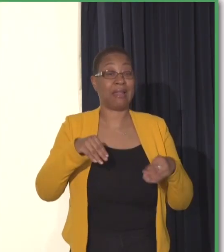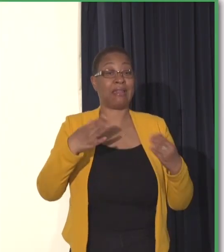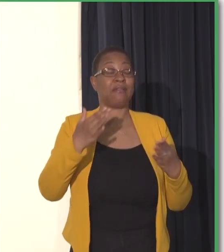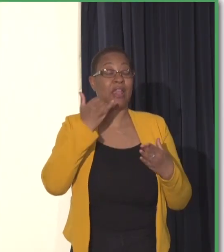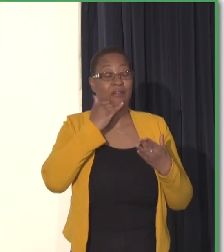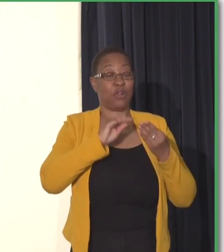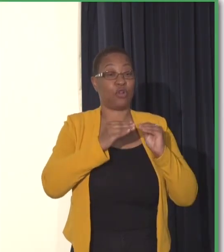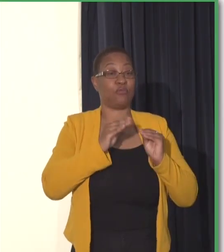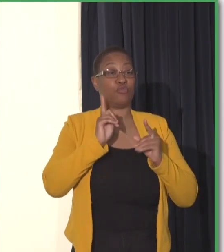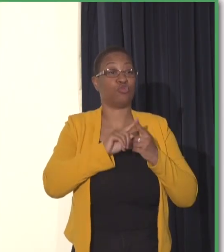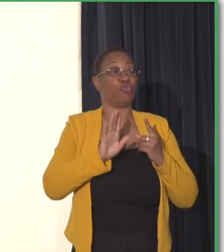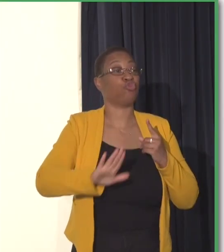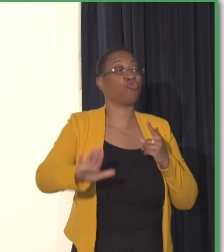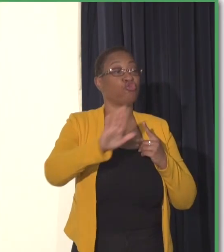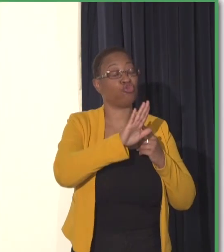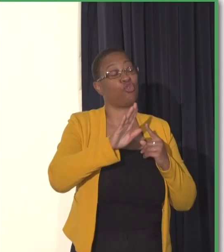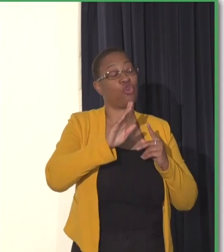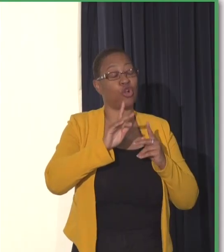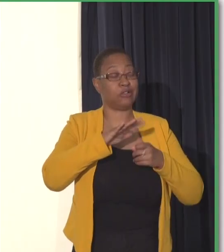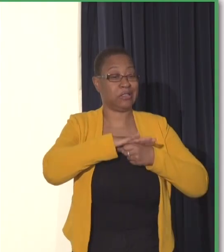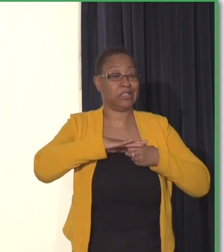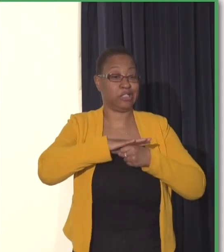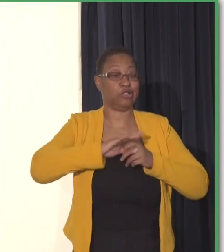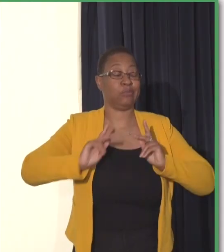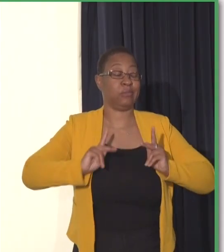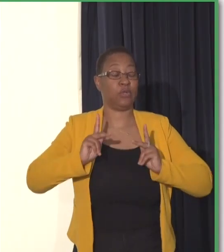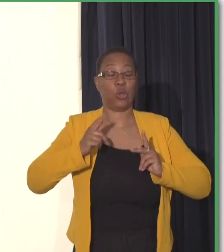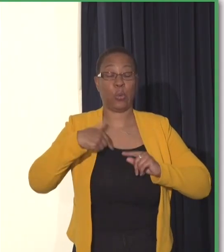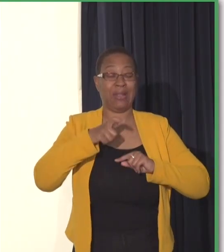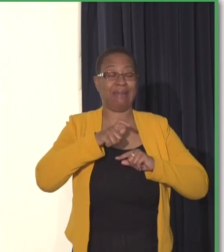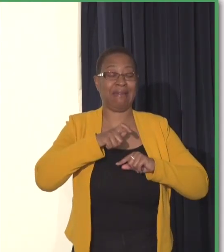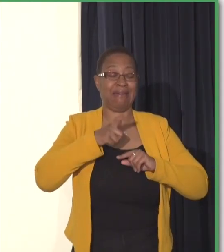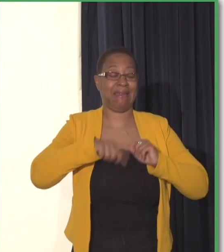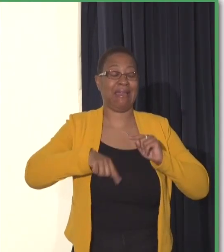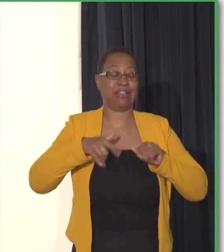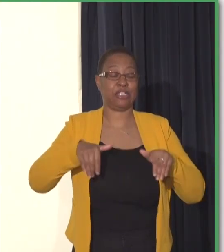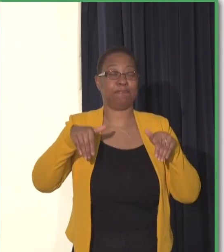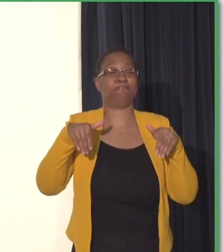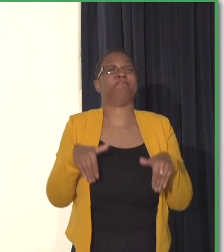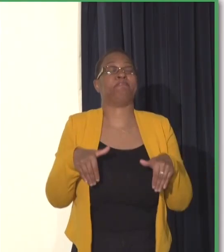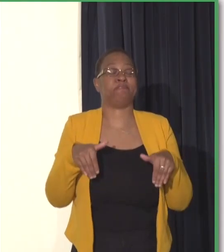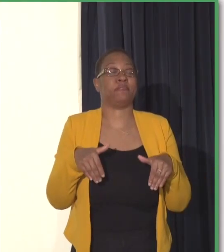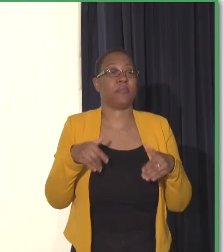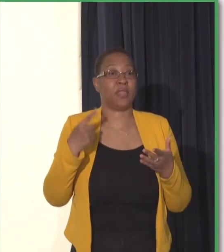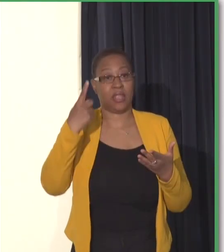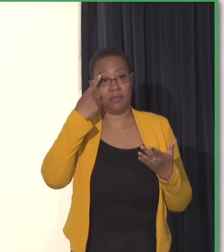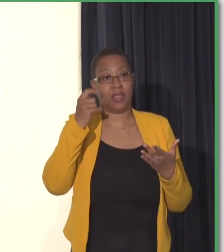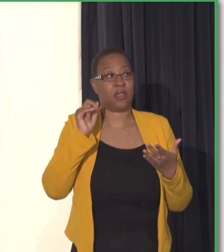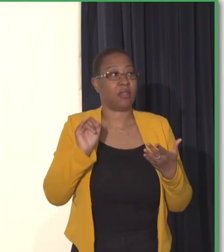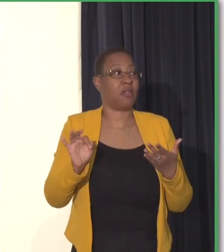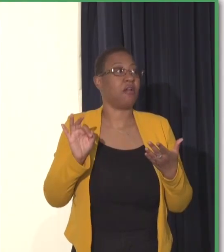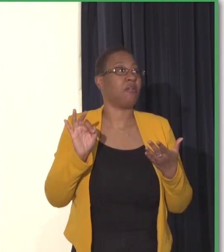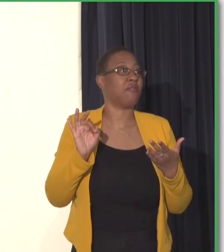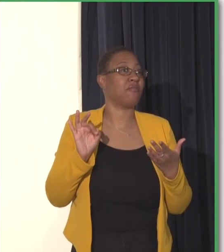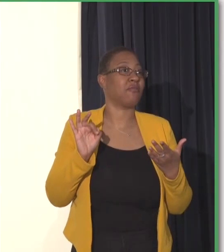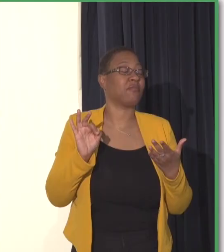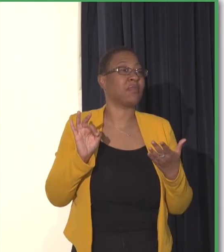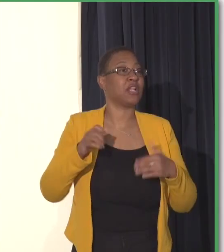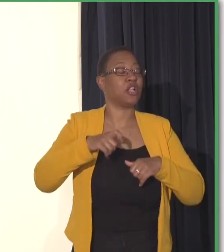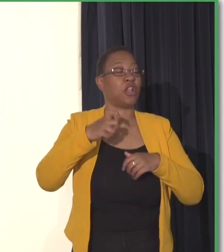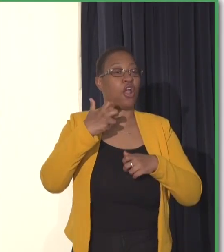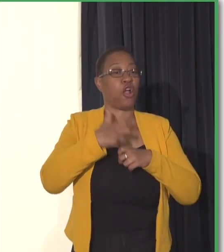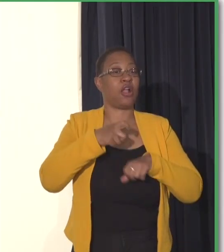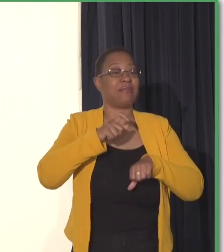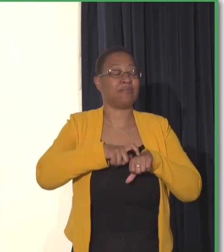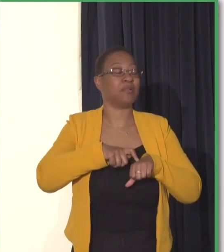your constituents. We can't stand by and do nothing. I'm thinking of the hard times that